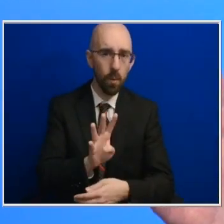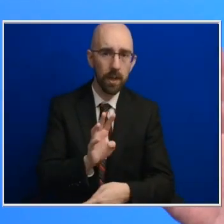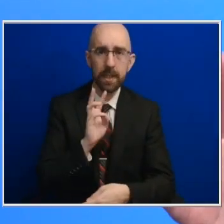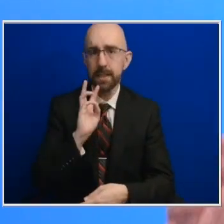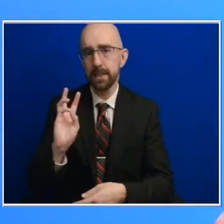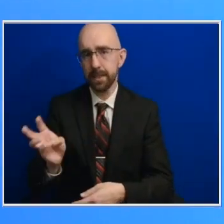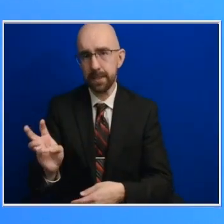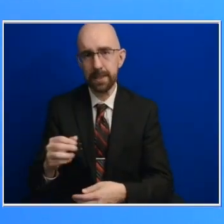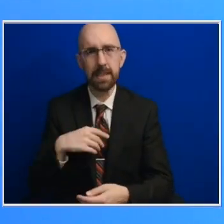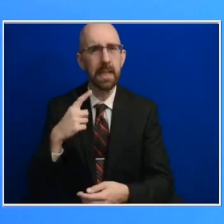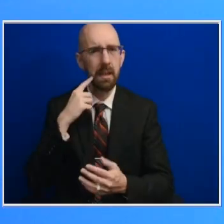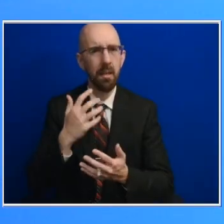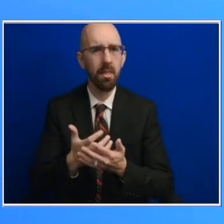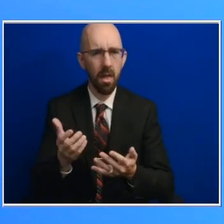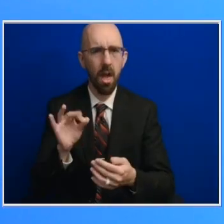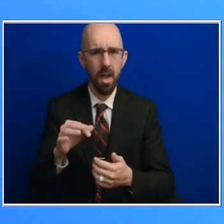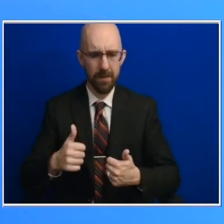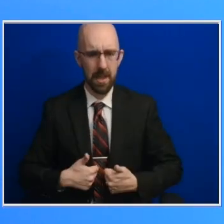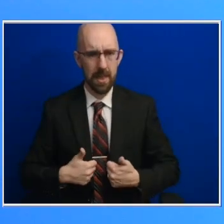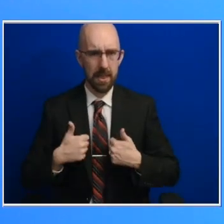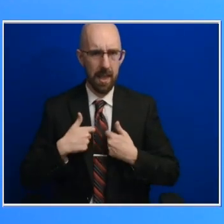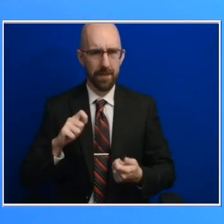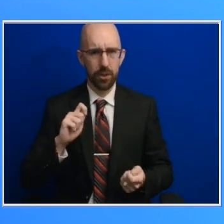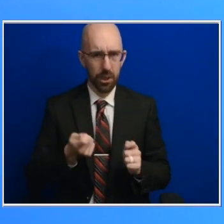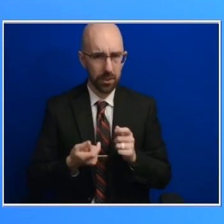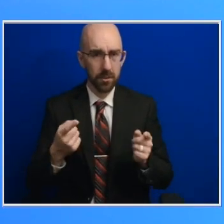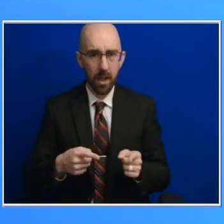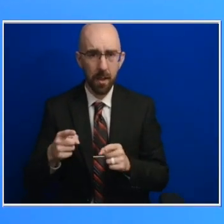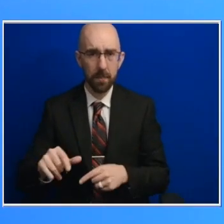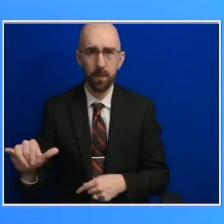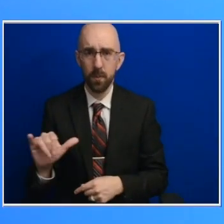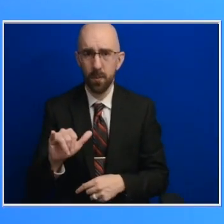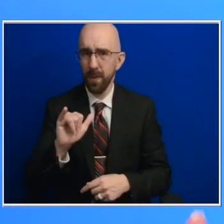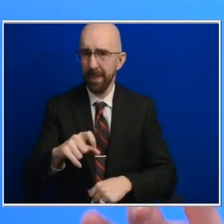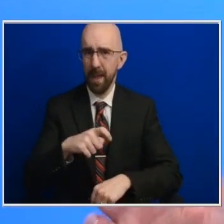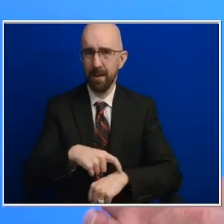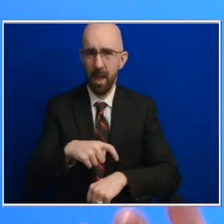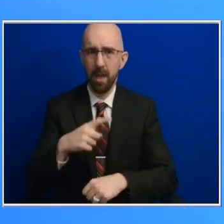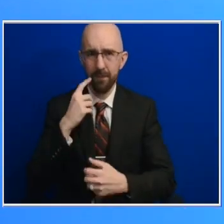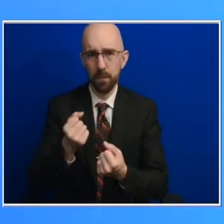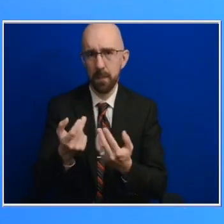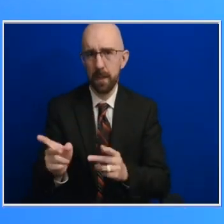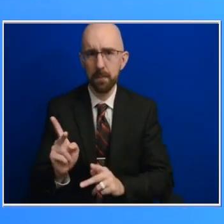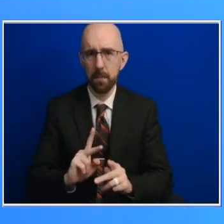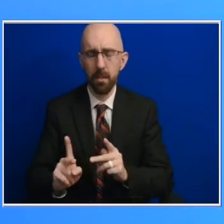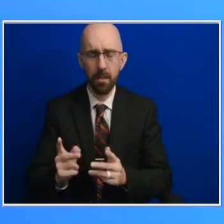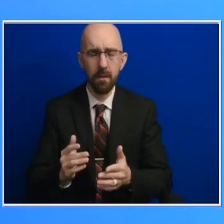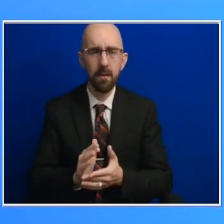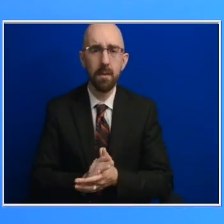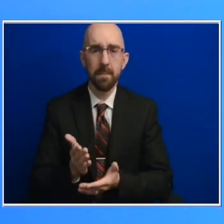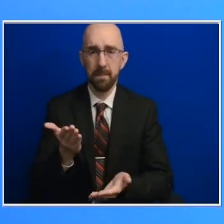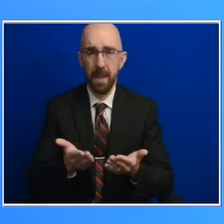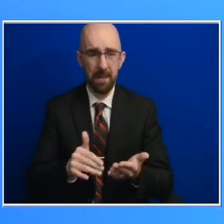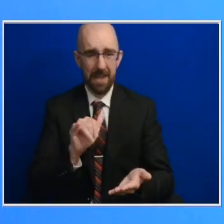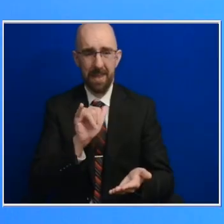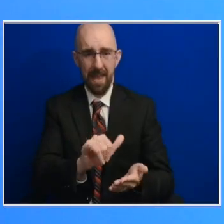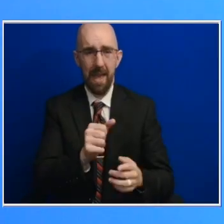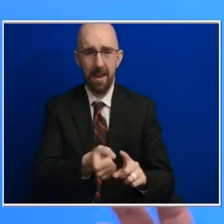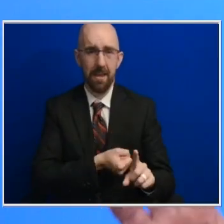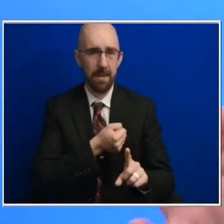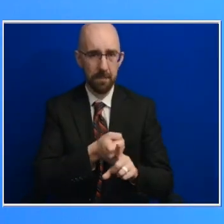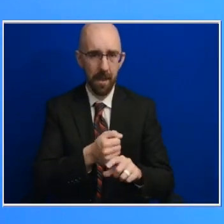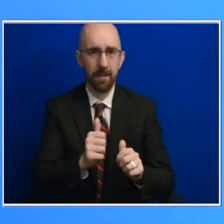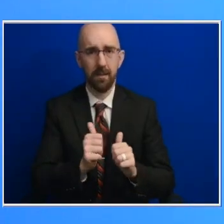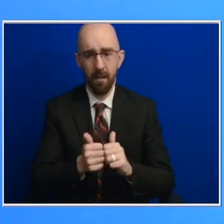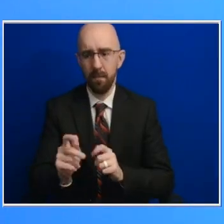of life changes that happen at those times for a lot of people. Very good, yeah. And maybe that could impact how people